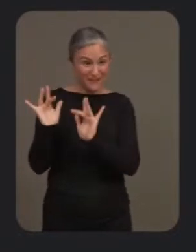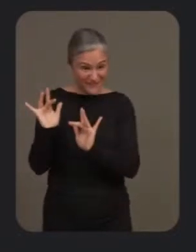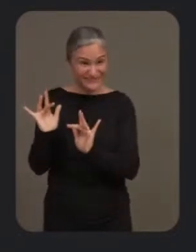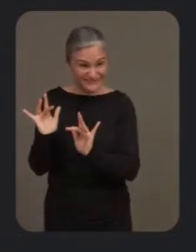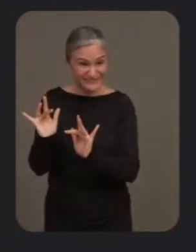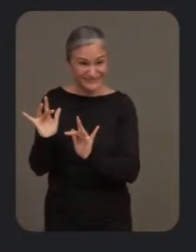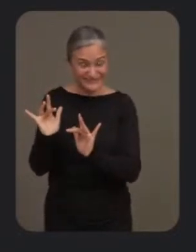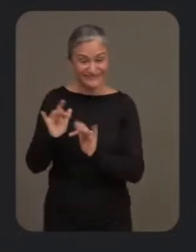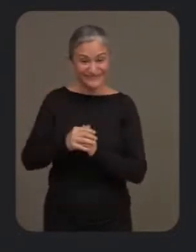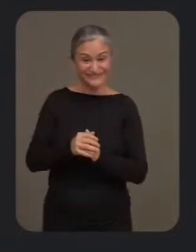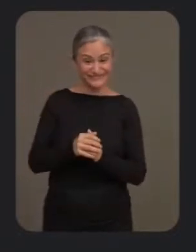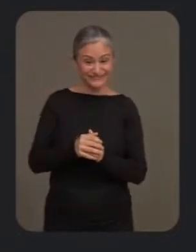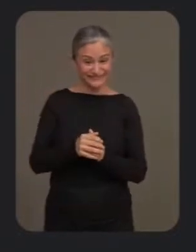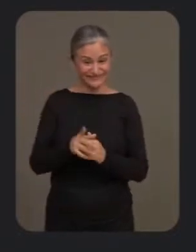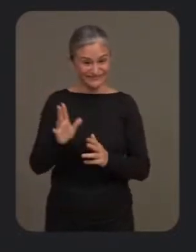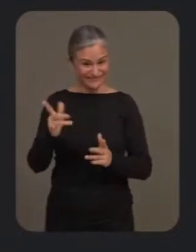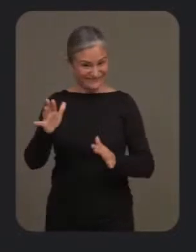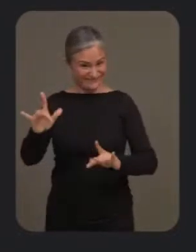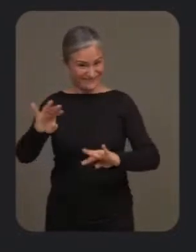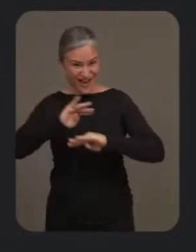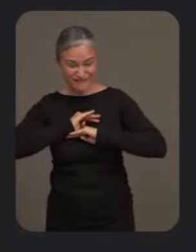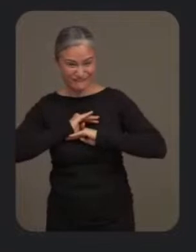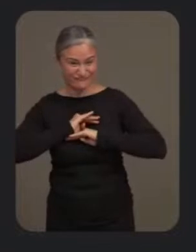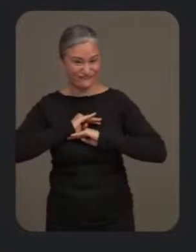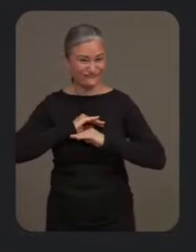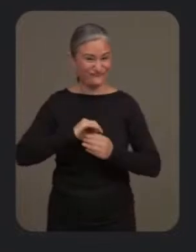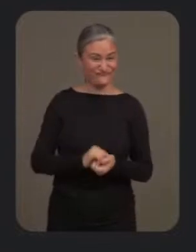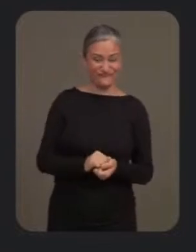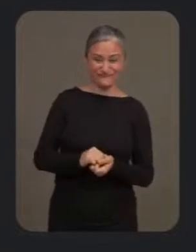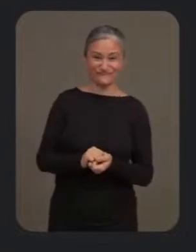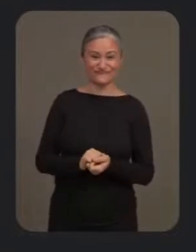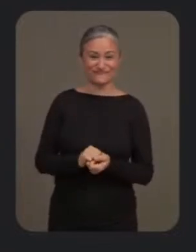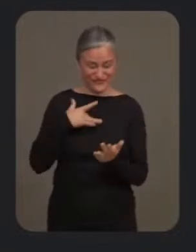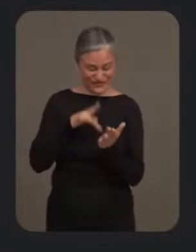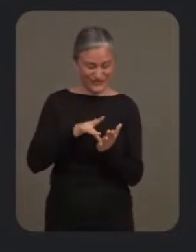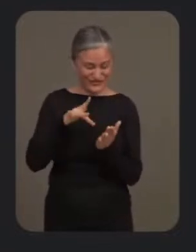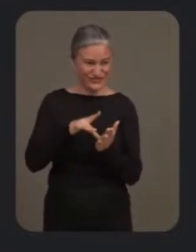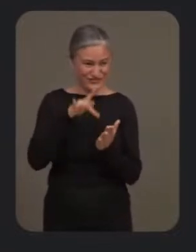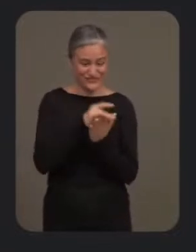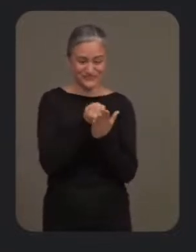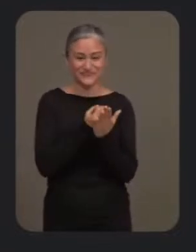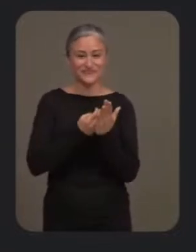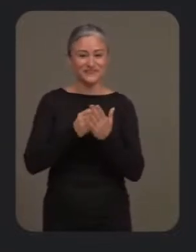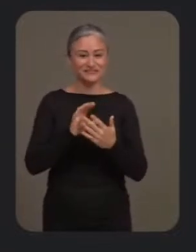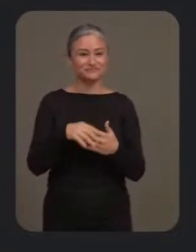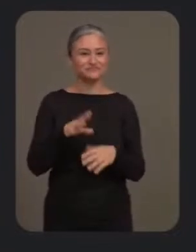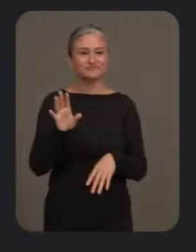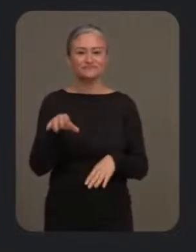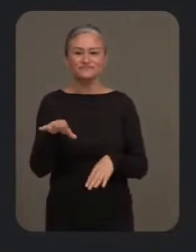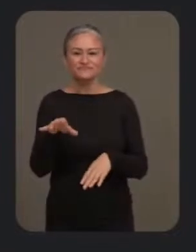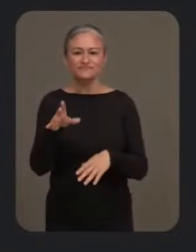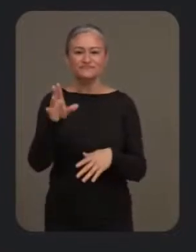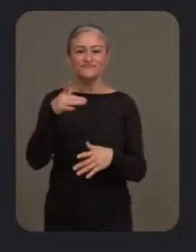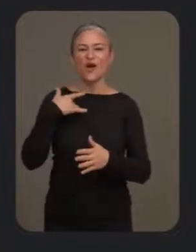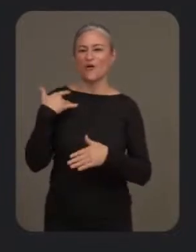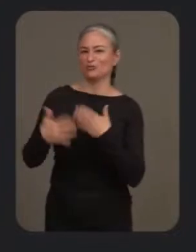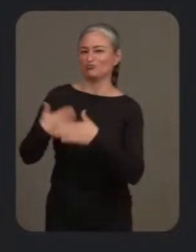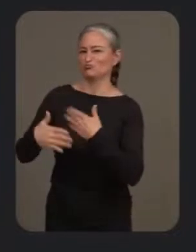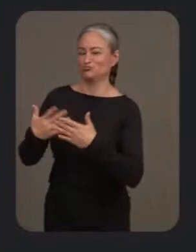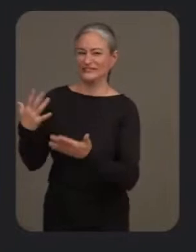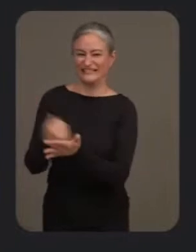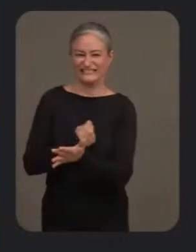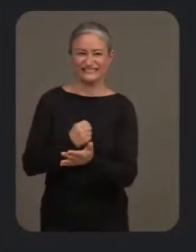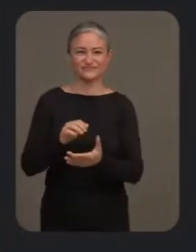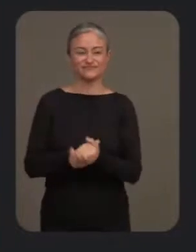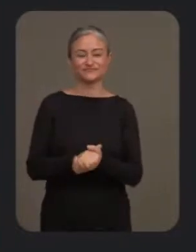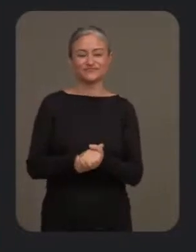I find this unusually satisfying. And how much time have I got? OK, no, OK, we'll move on. OK, so of